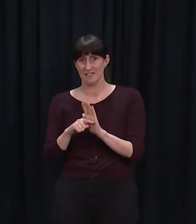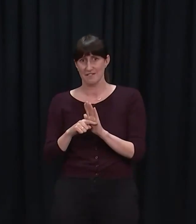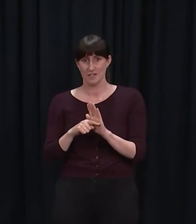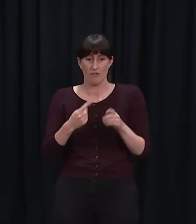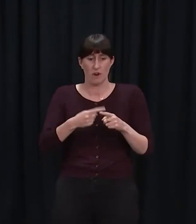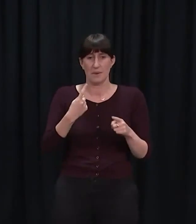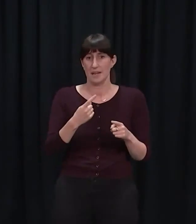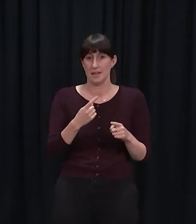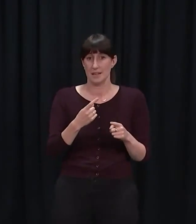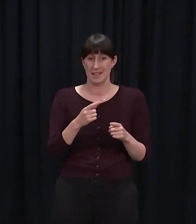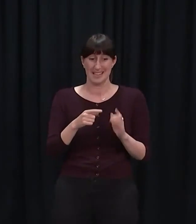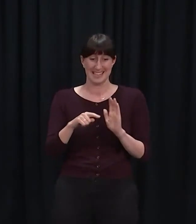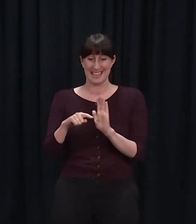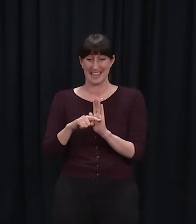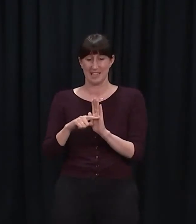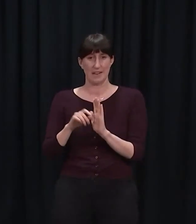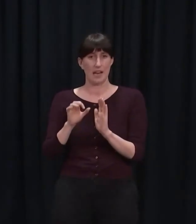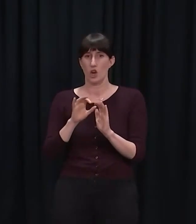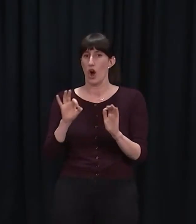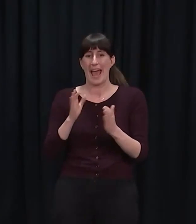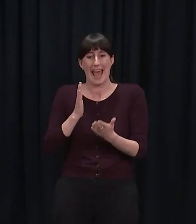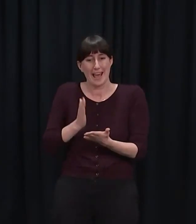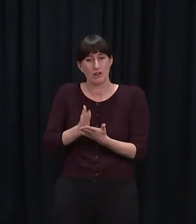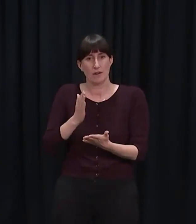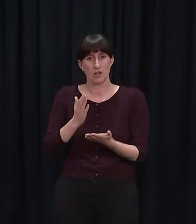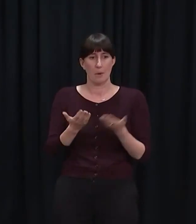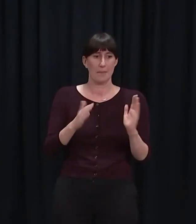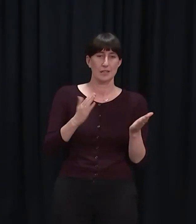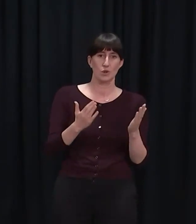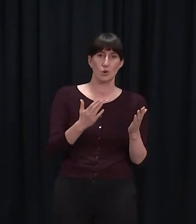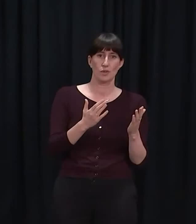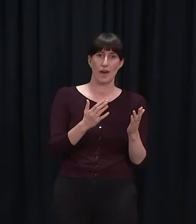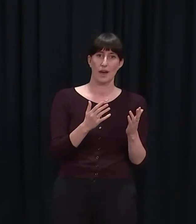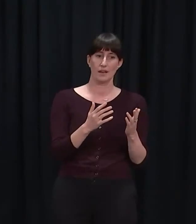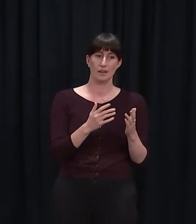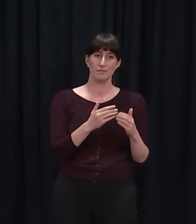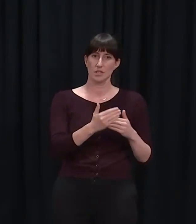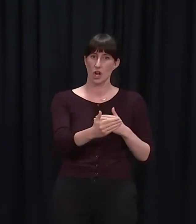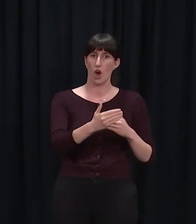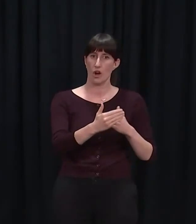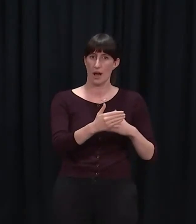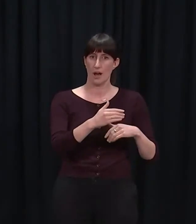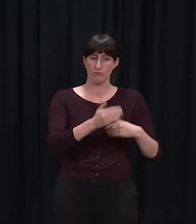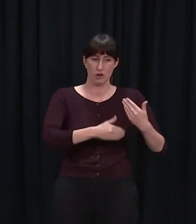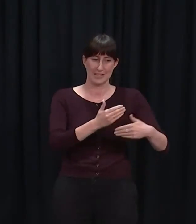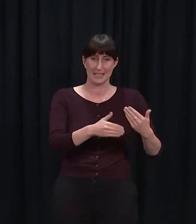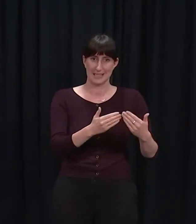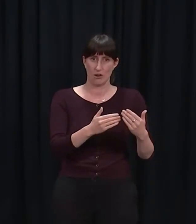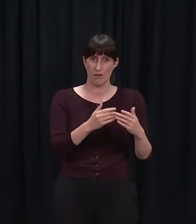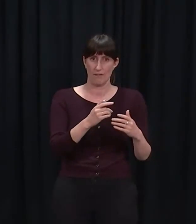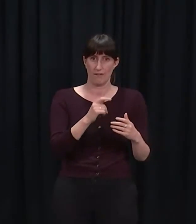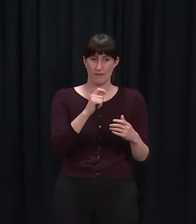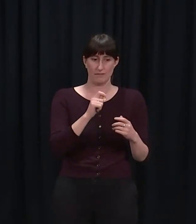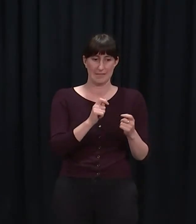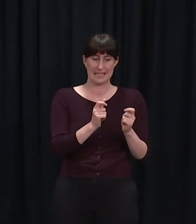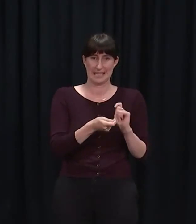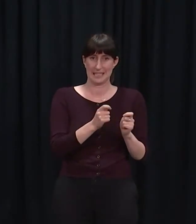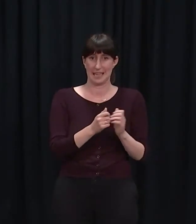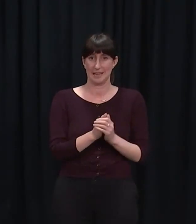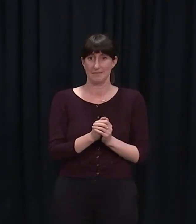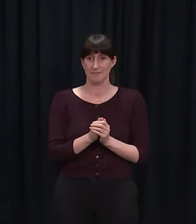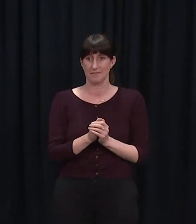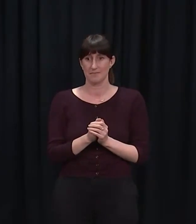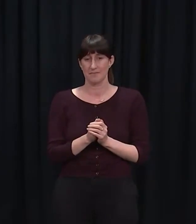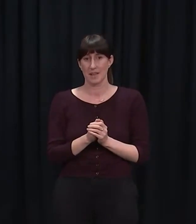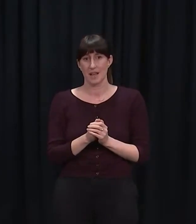less accurate than the PCR tests. So they have a place, but they have a place where they're used appropriately. The last thing that we want is someone, so